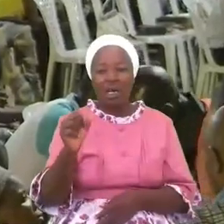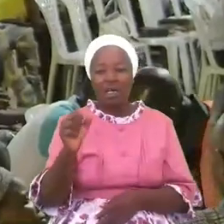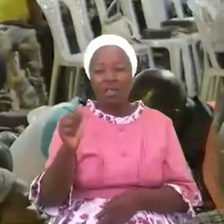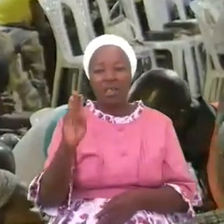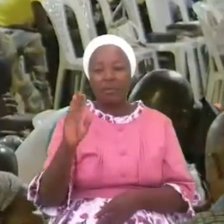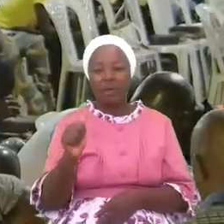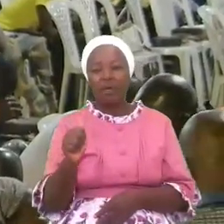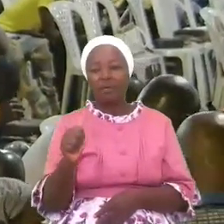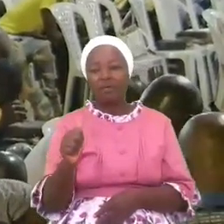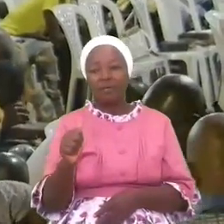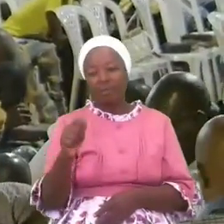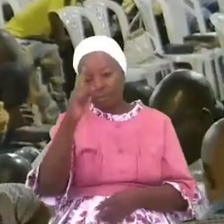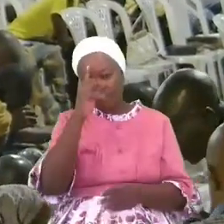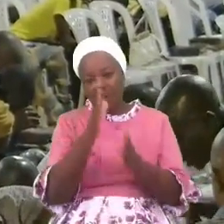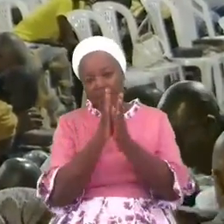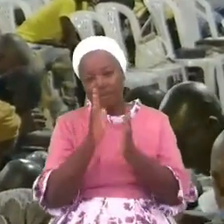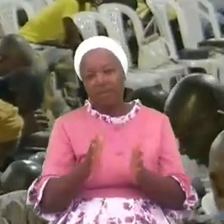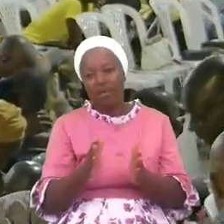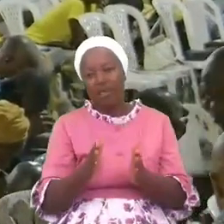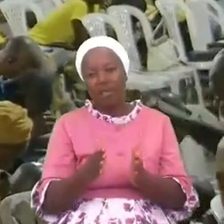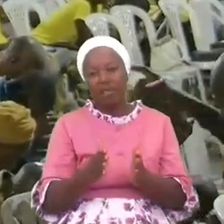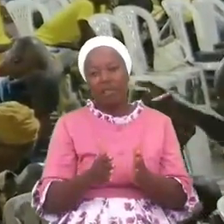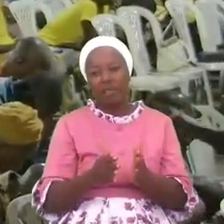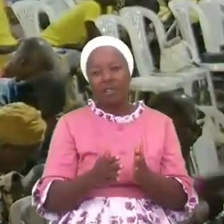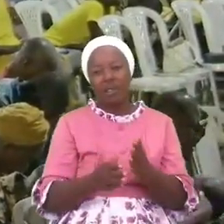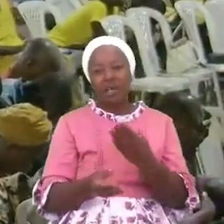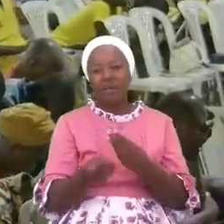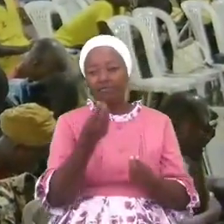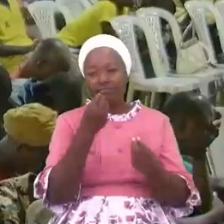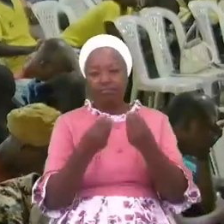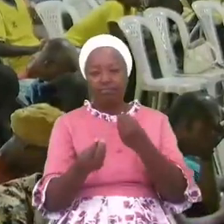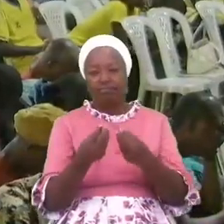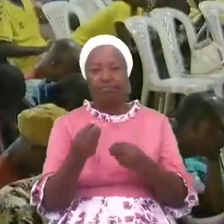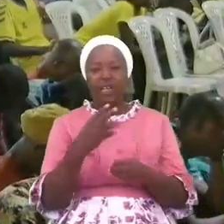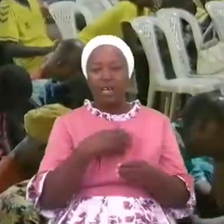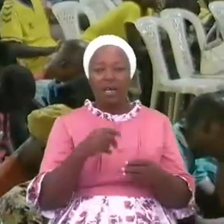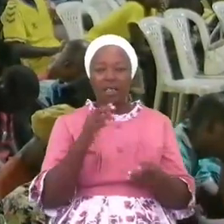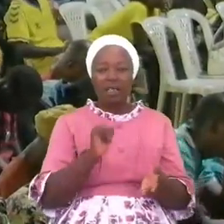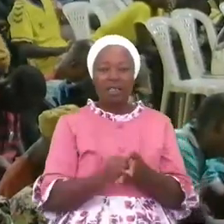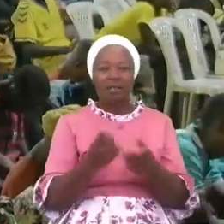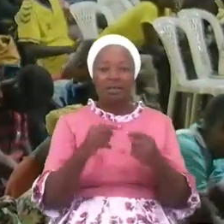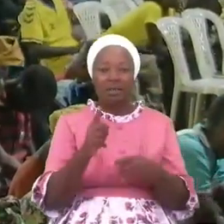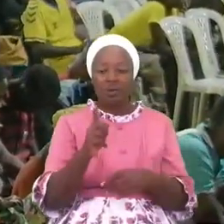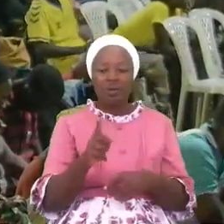2023 at Deeper Life Bible Church headquarters,